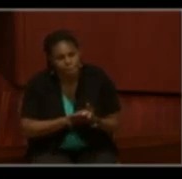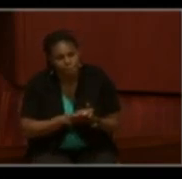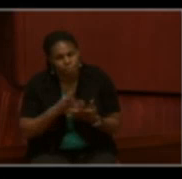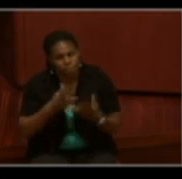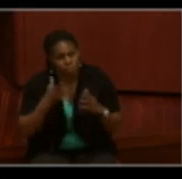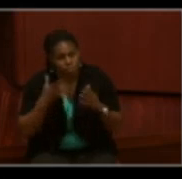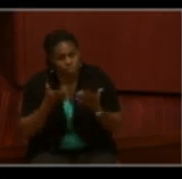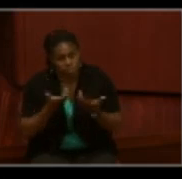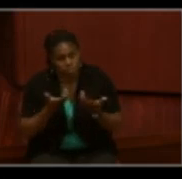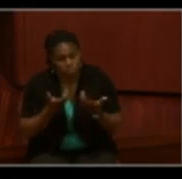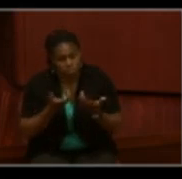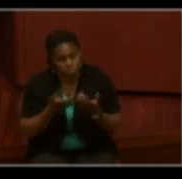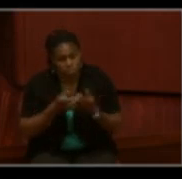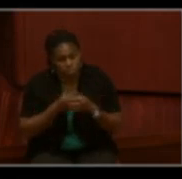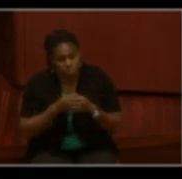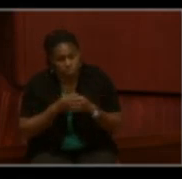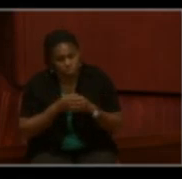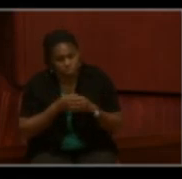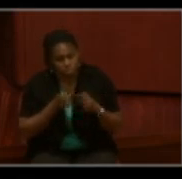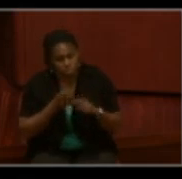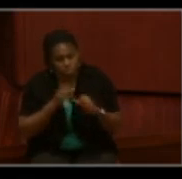agencies.